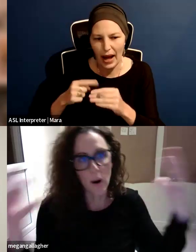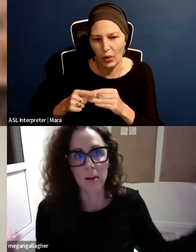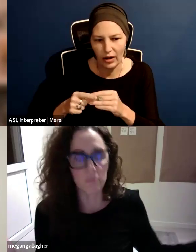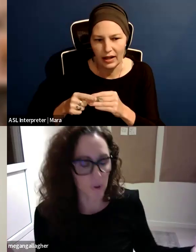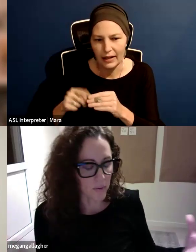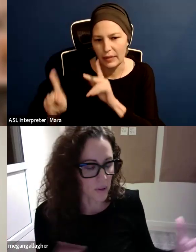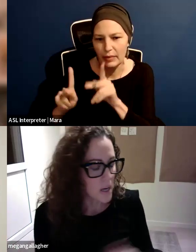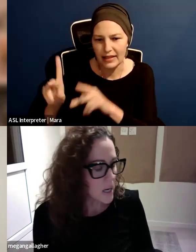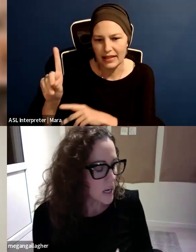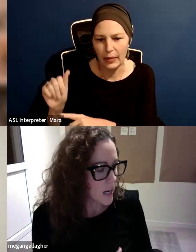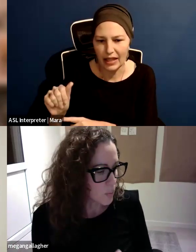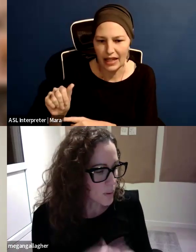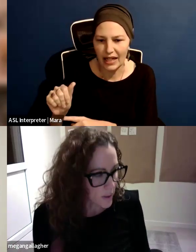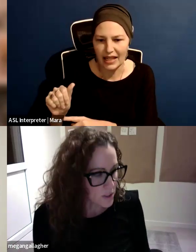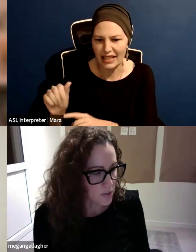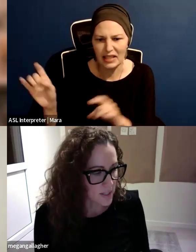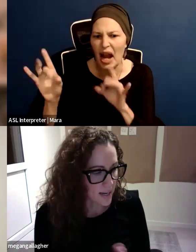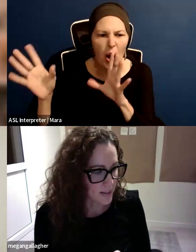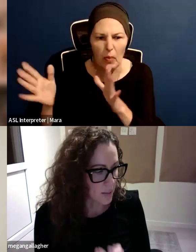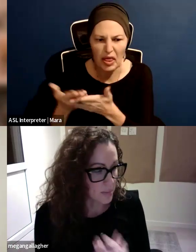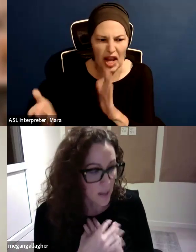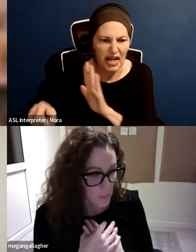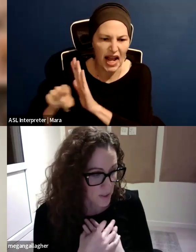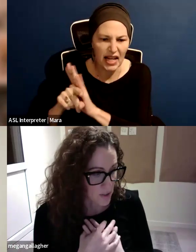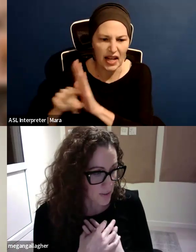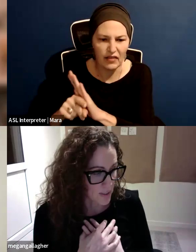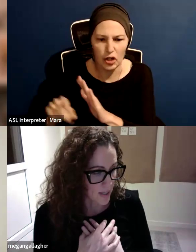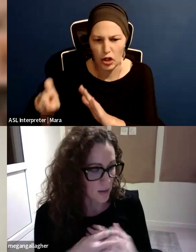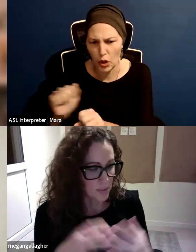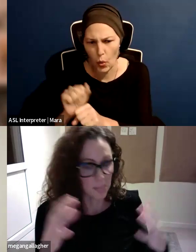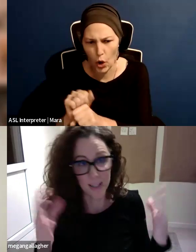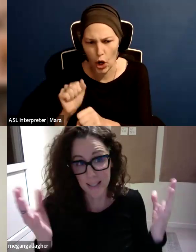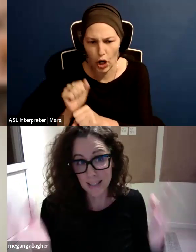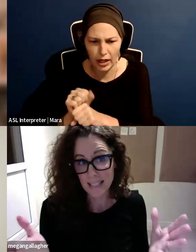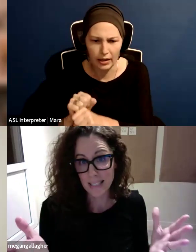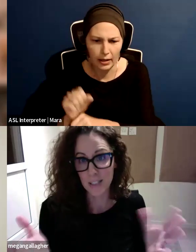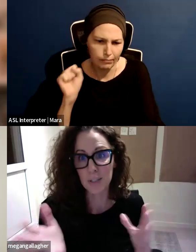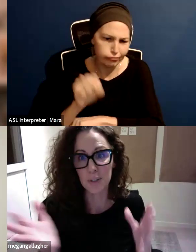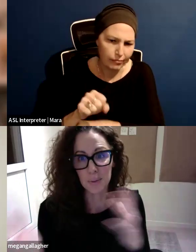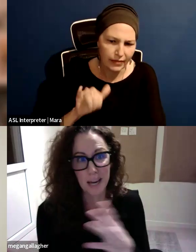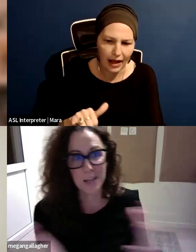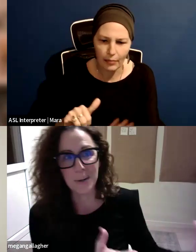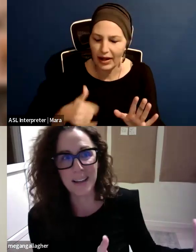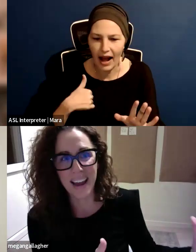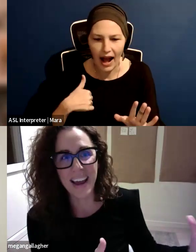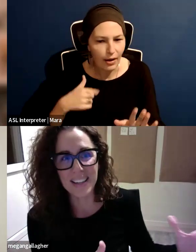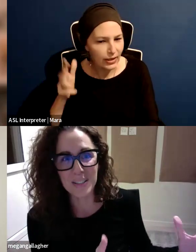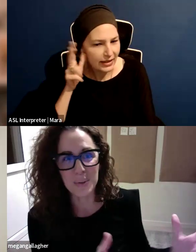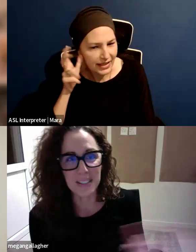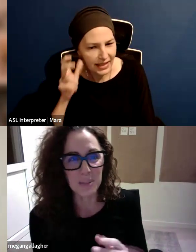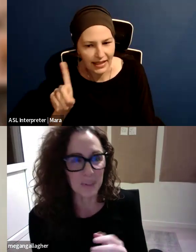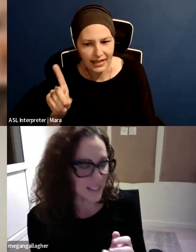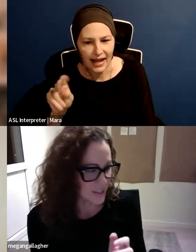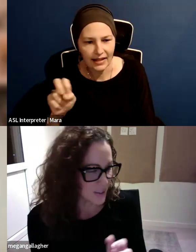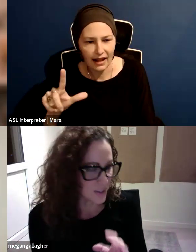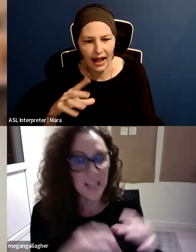somehow triumph over. We wanted to do the exact opposite. I wanted to do the exact opposite because I listened to Daniel and to